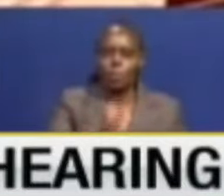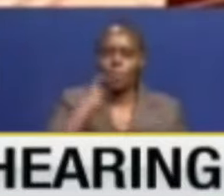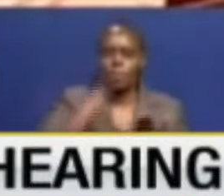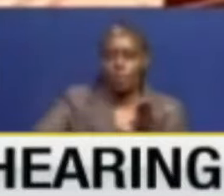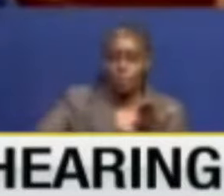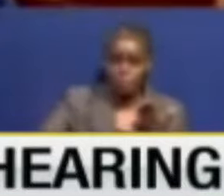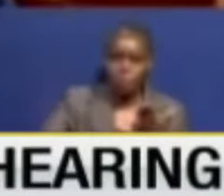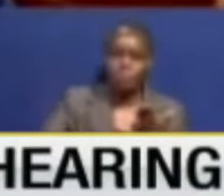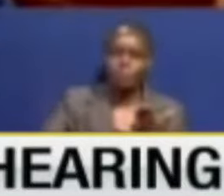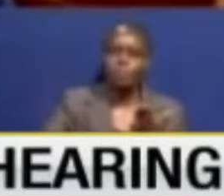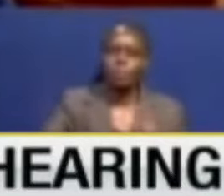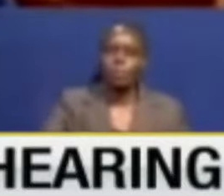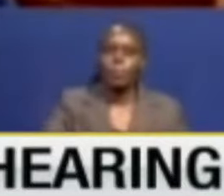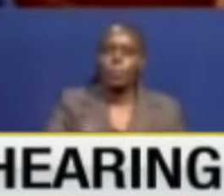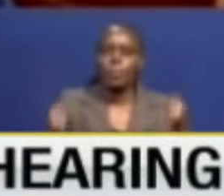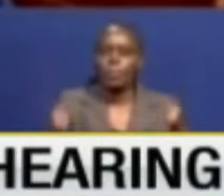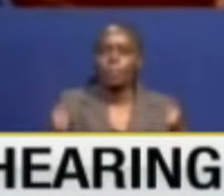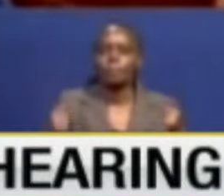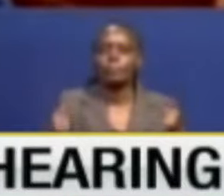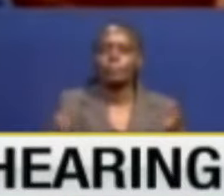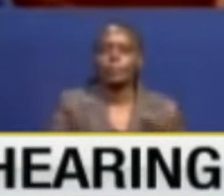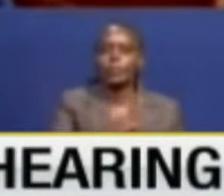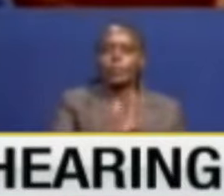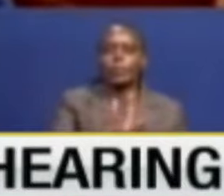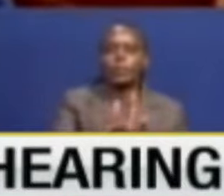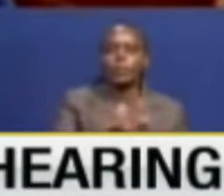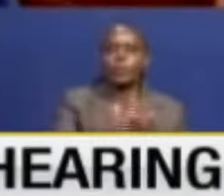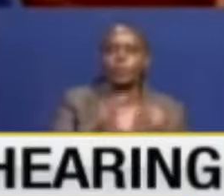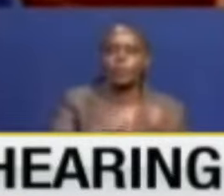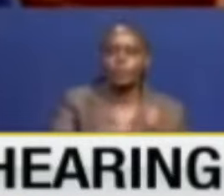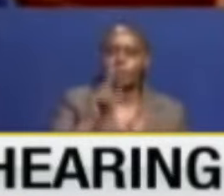costs, contrary to section